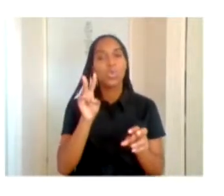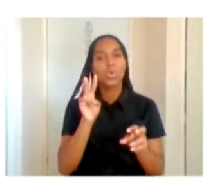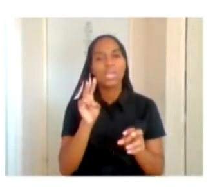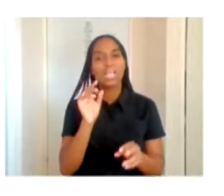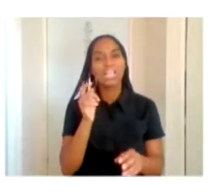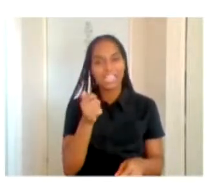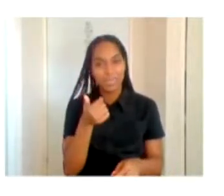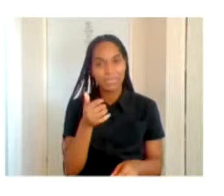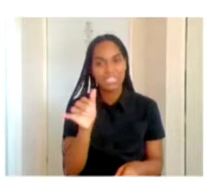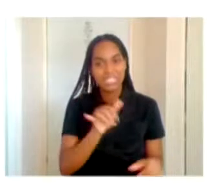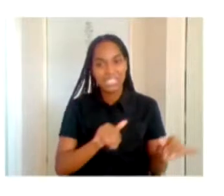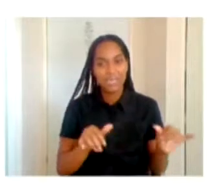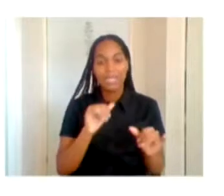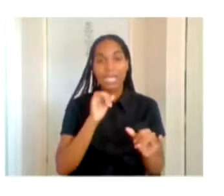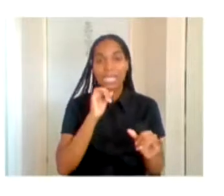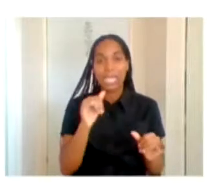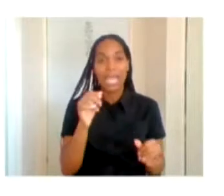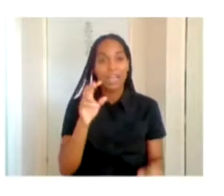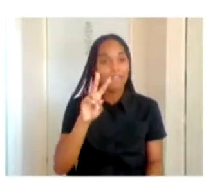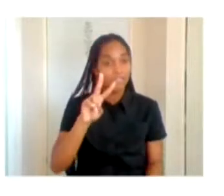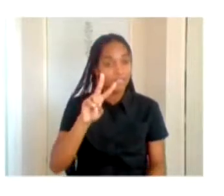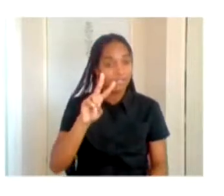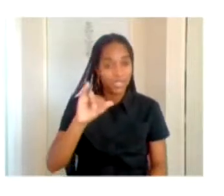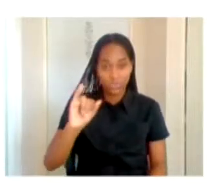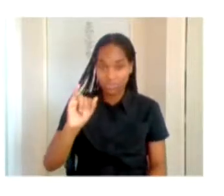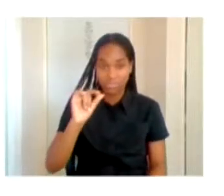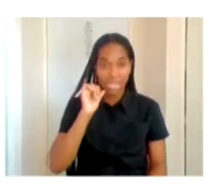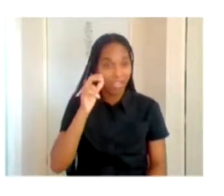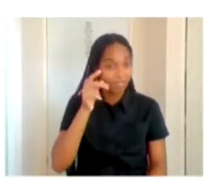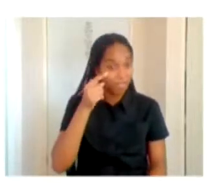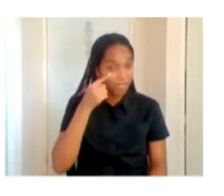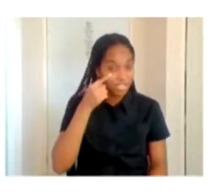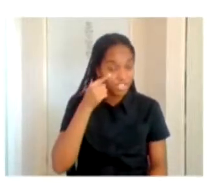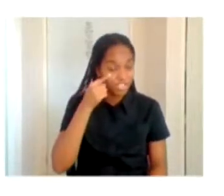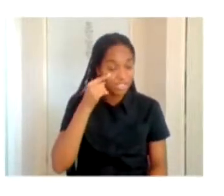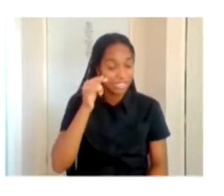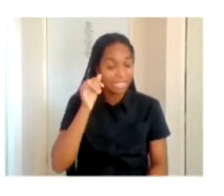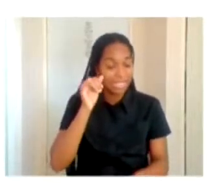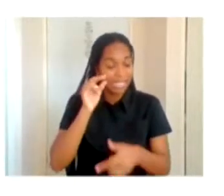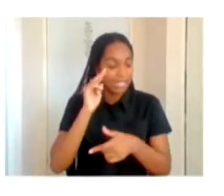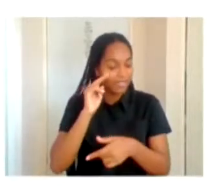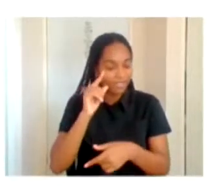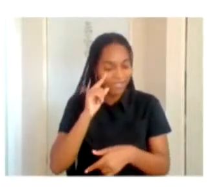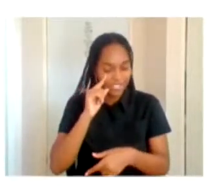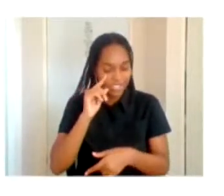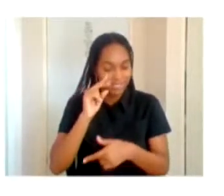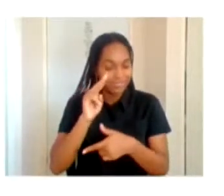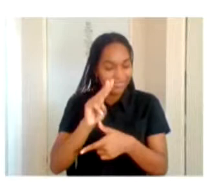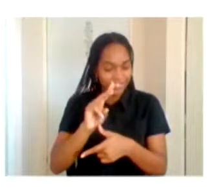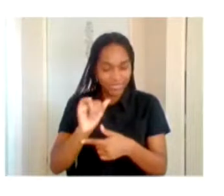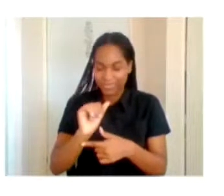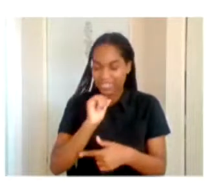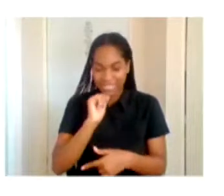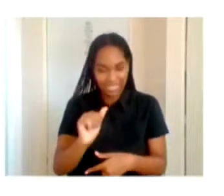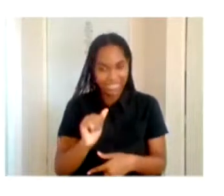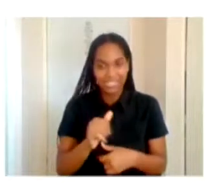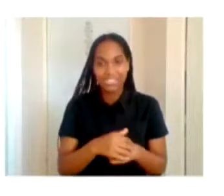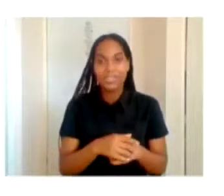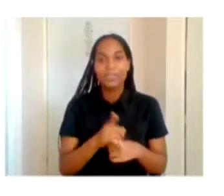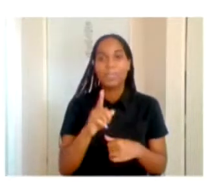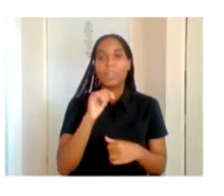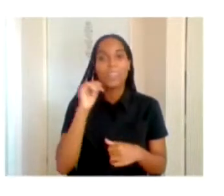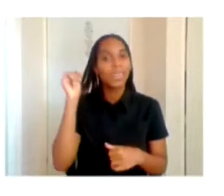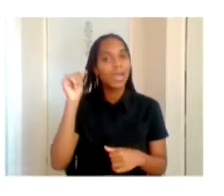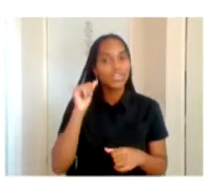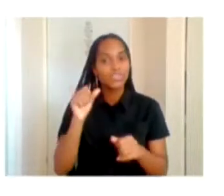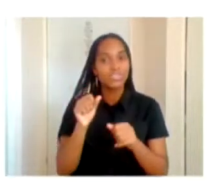visually impaired, but they actually are taking up less space. So there's a number of things you can do, and there's an audio session or an